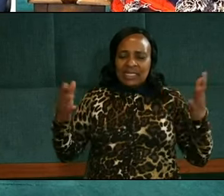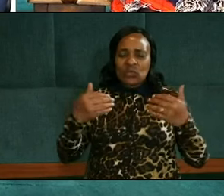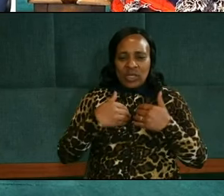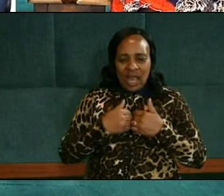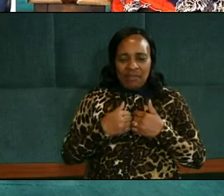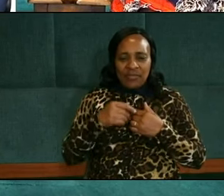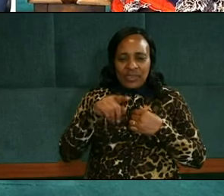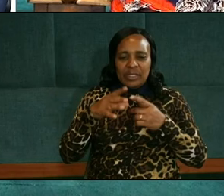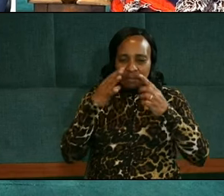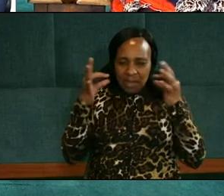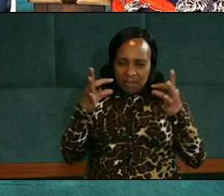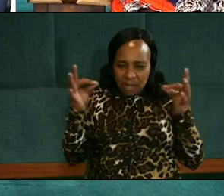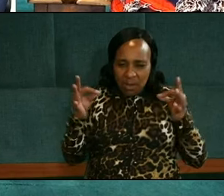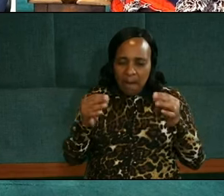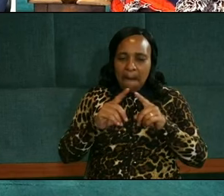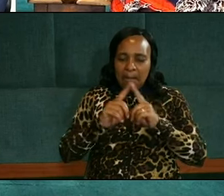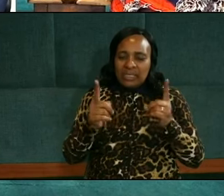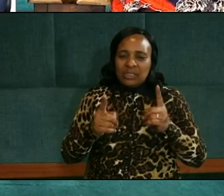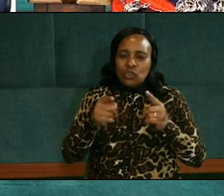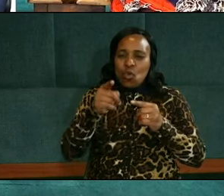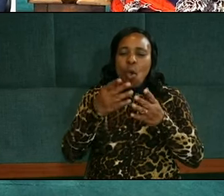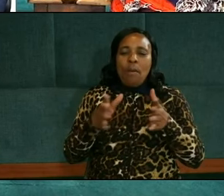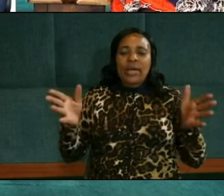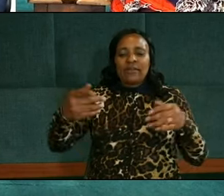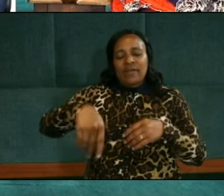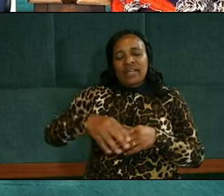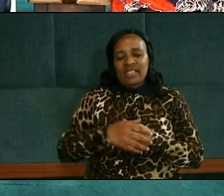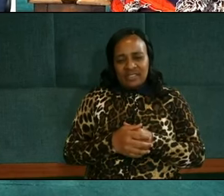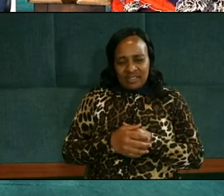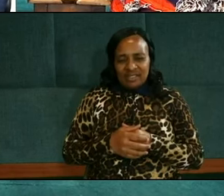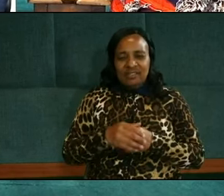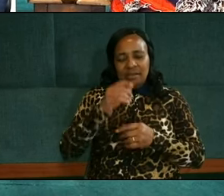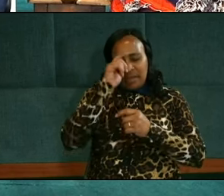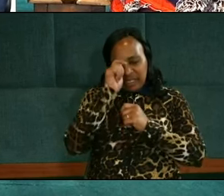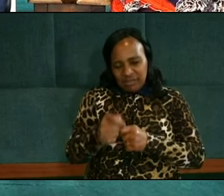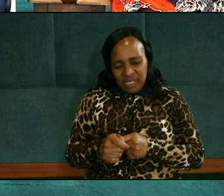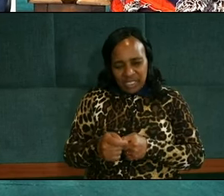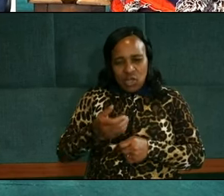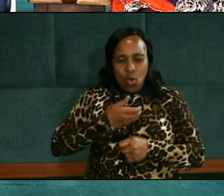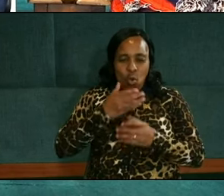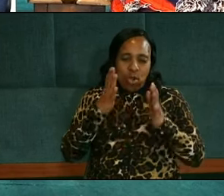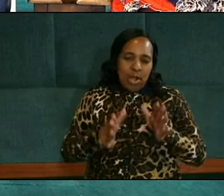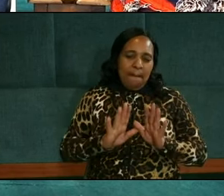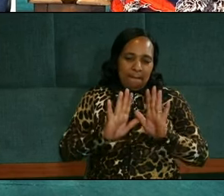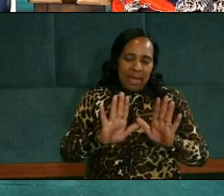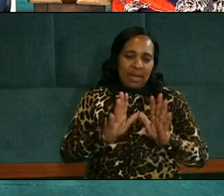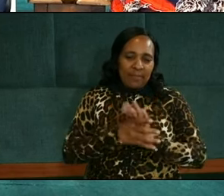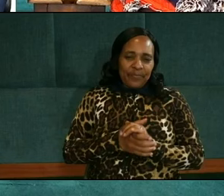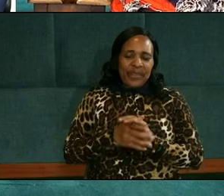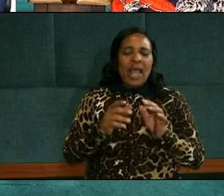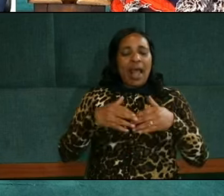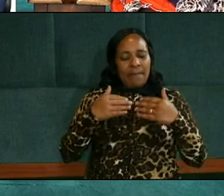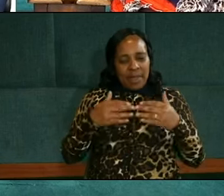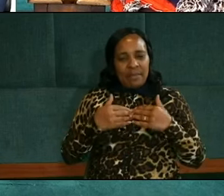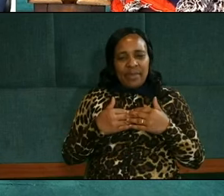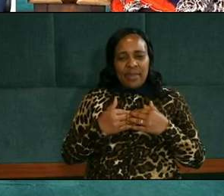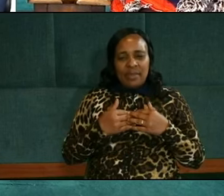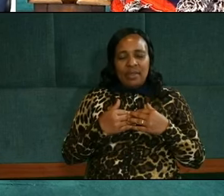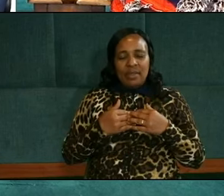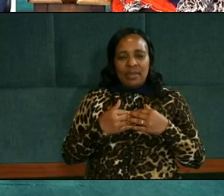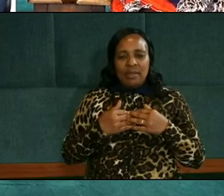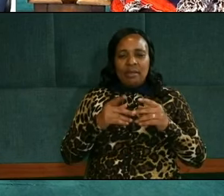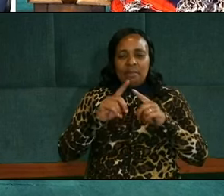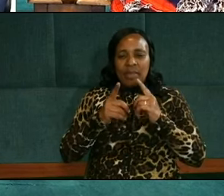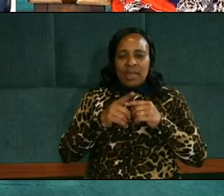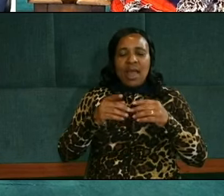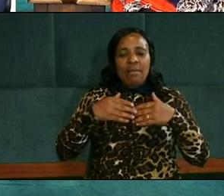toy. Now, are you open for us sharing the toy? I respect the ownership of the toy. I'm happy you have the toy. So I'm like, could